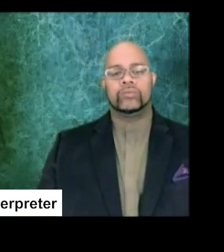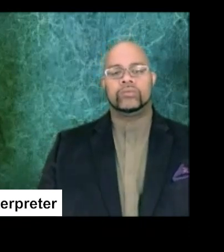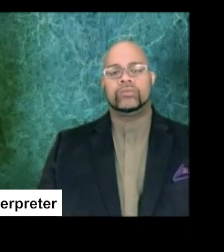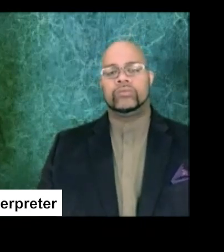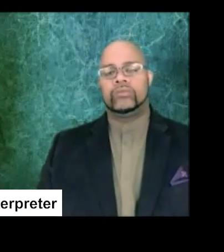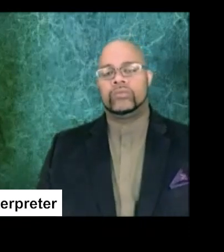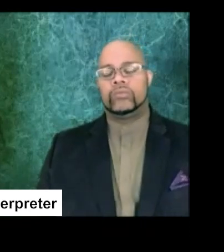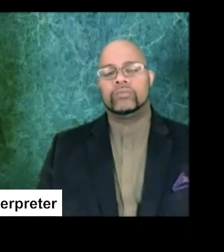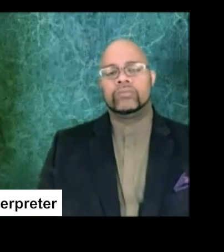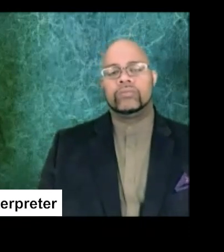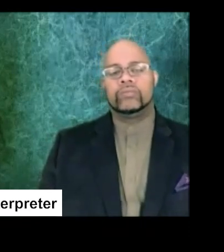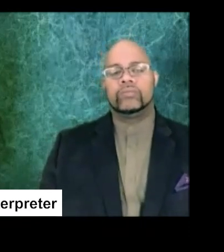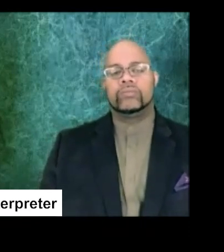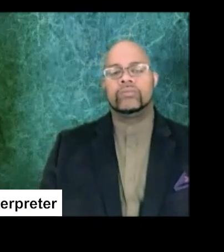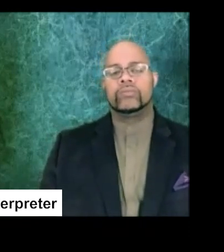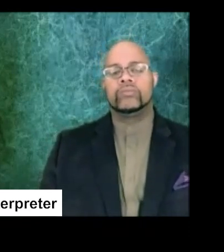synthesized